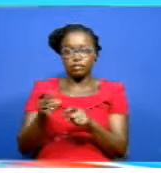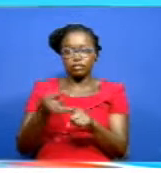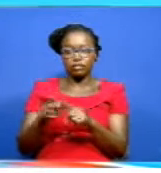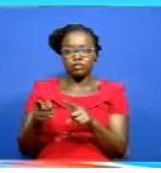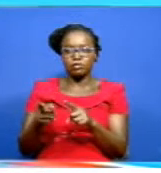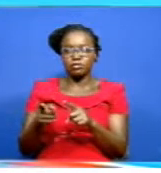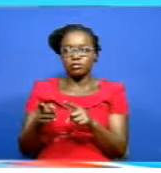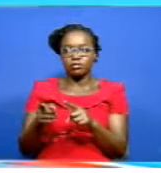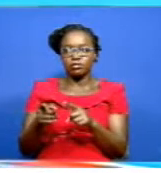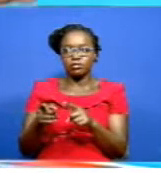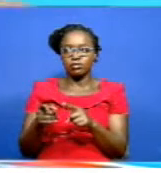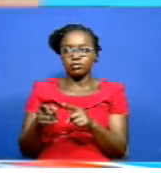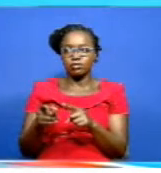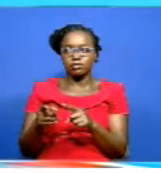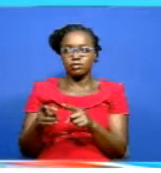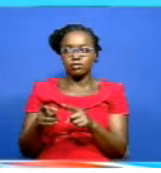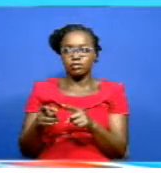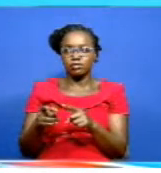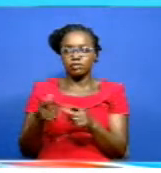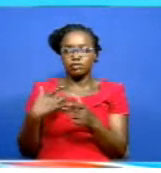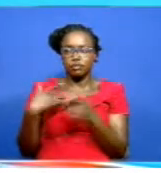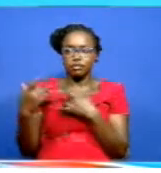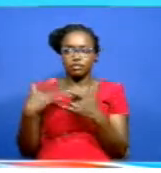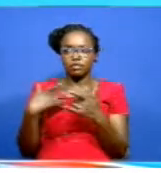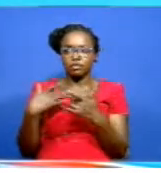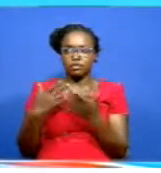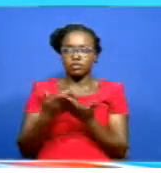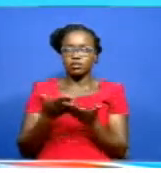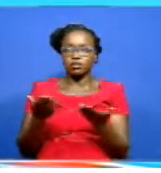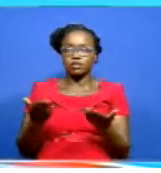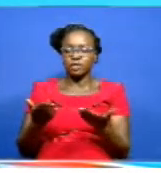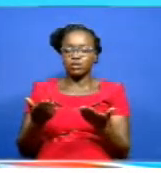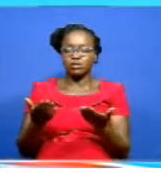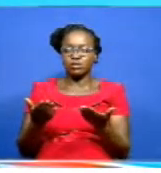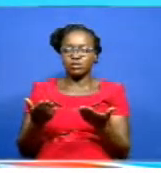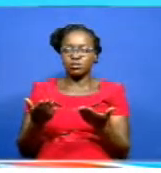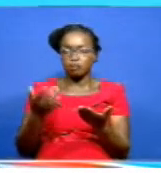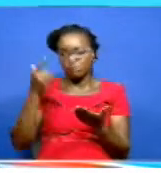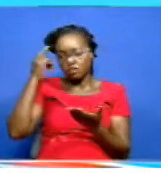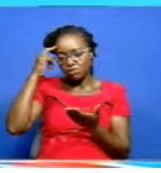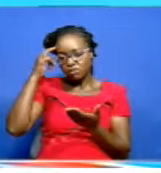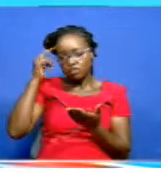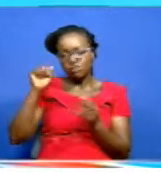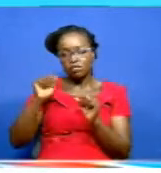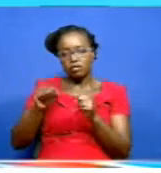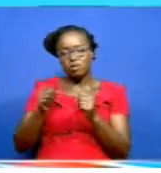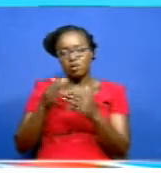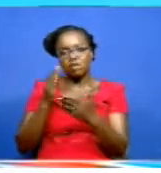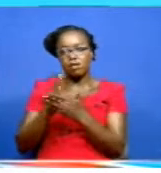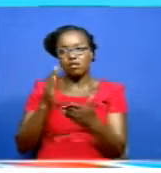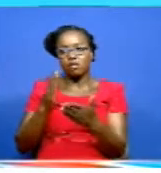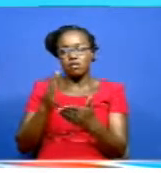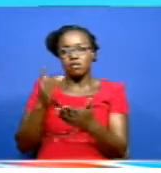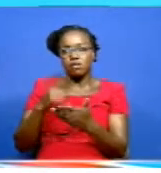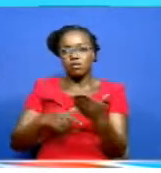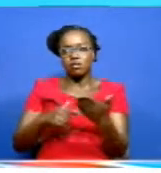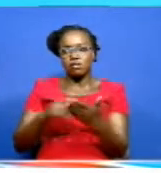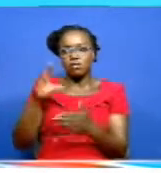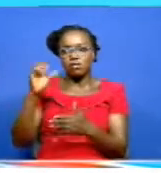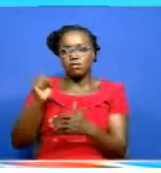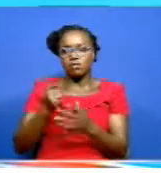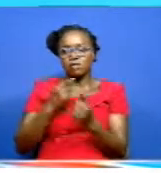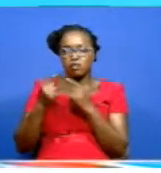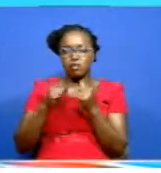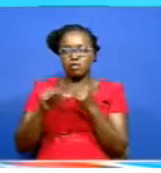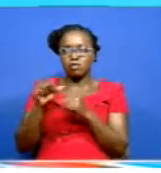at the concerns that have been raised, Daktari, do you think perhaps it can hinder what exactly the CS has talked about,